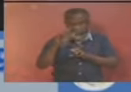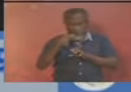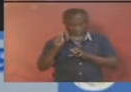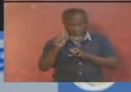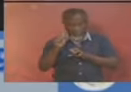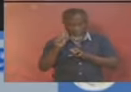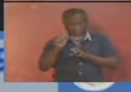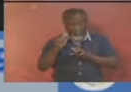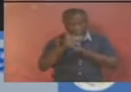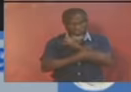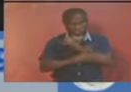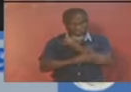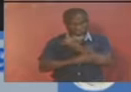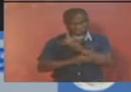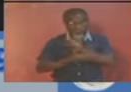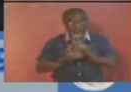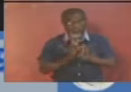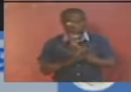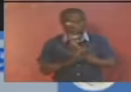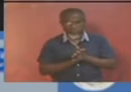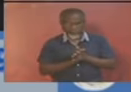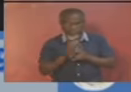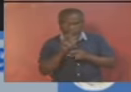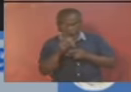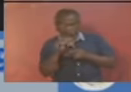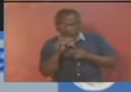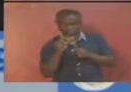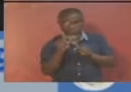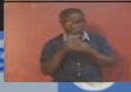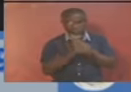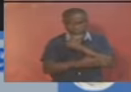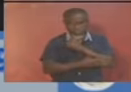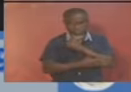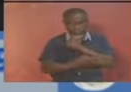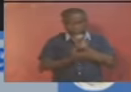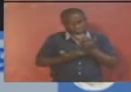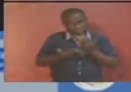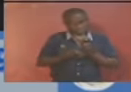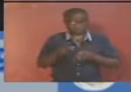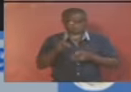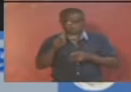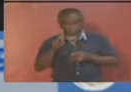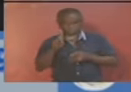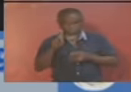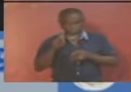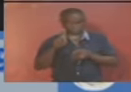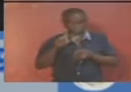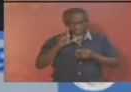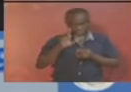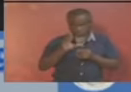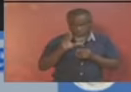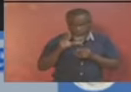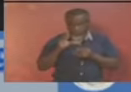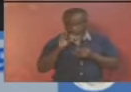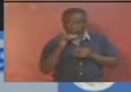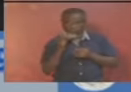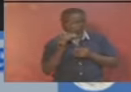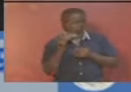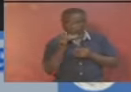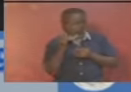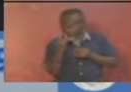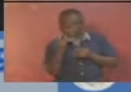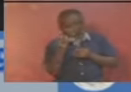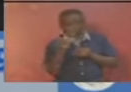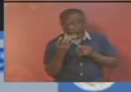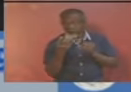Among our 24 countries, our numbers are much, much lower, 114,000 cases. And this is where I